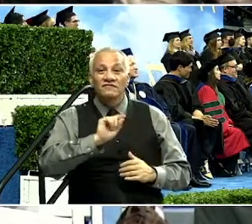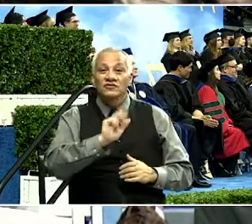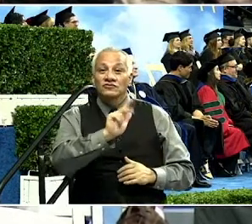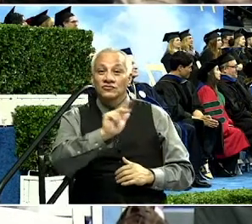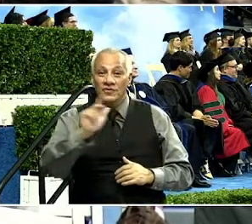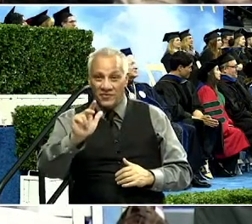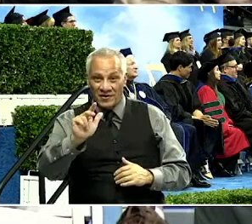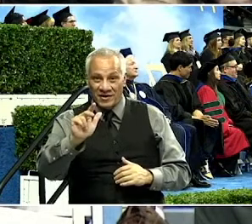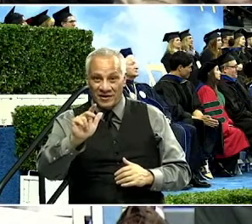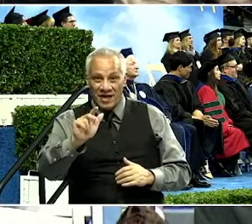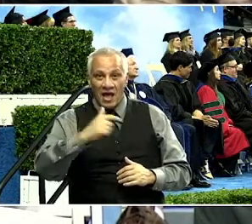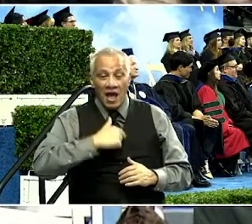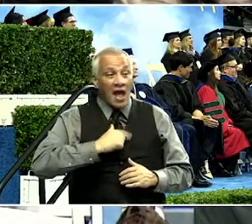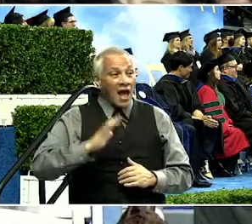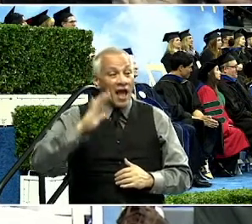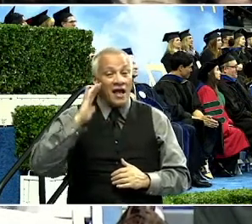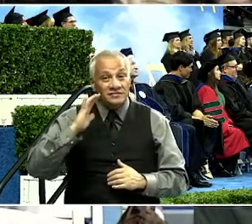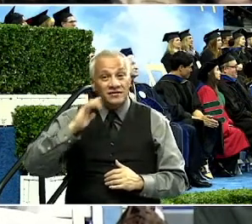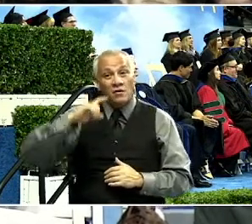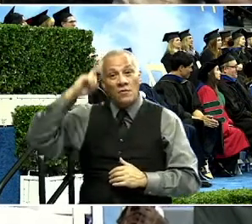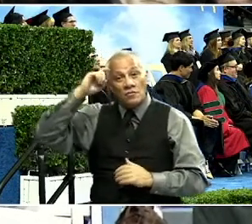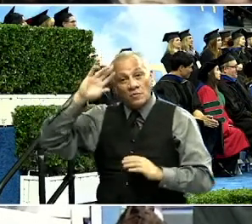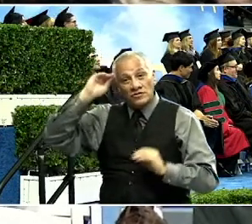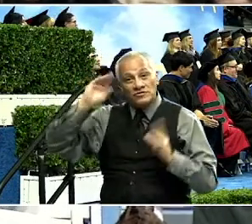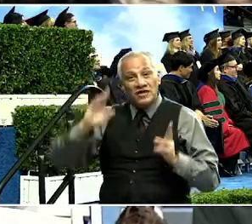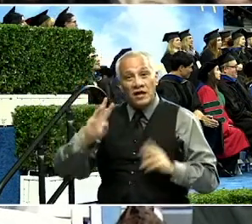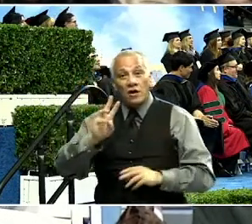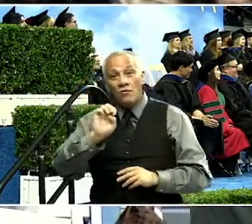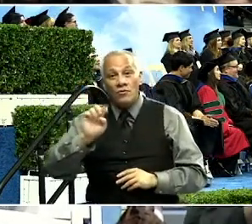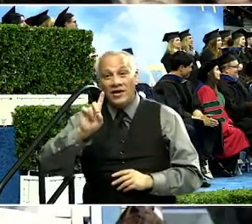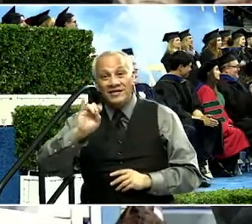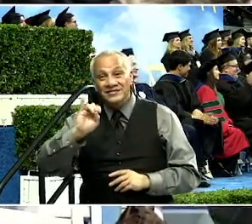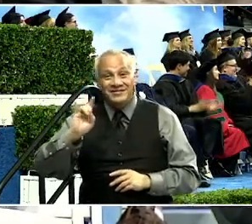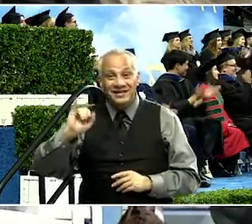2023. As a wise Elle Woods once said, we did it!